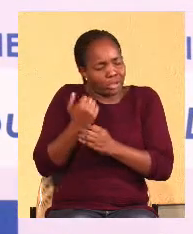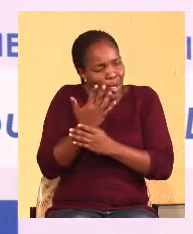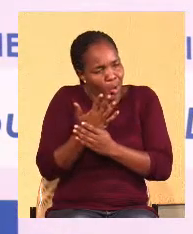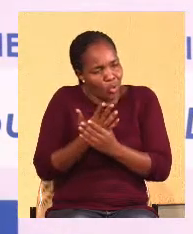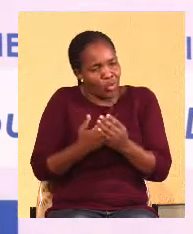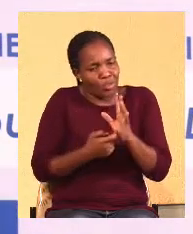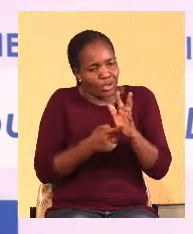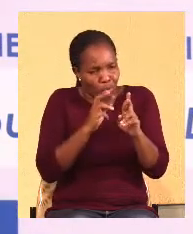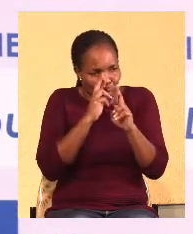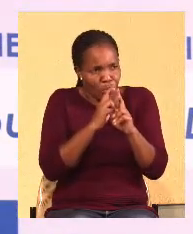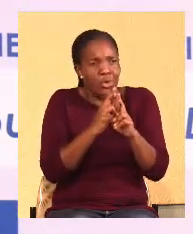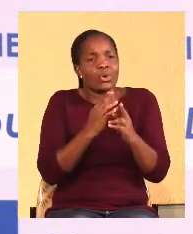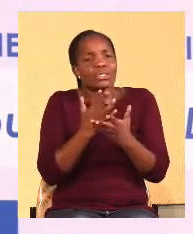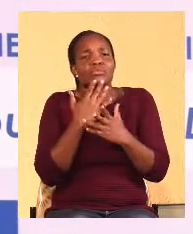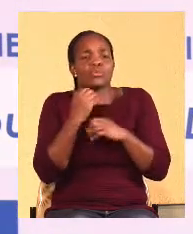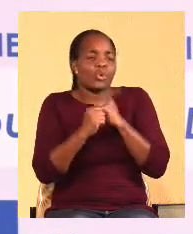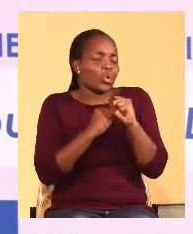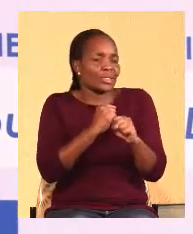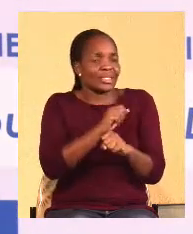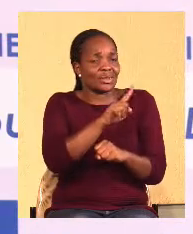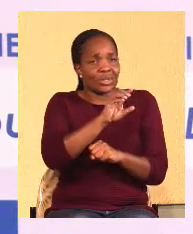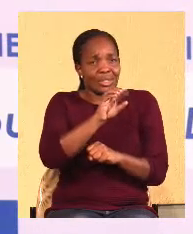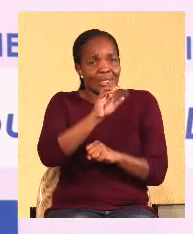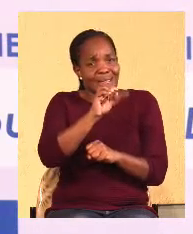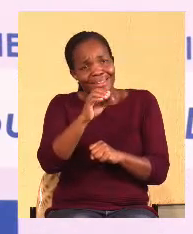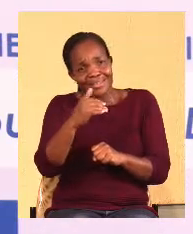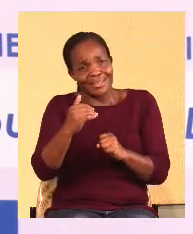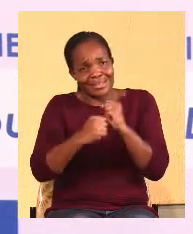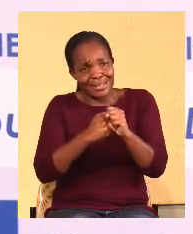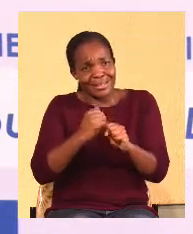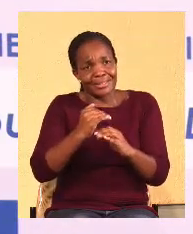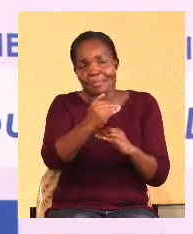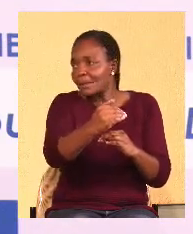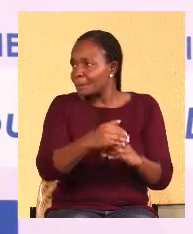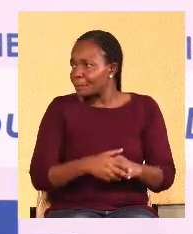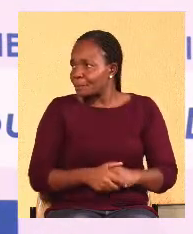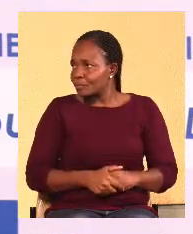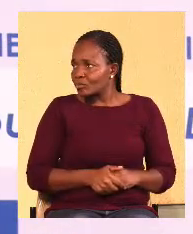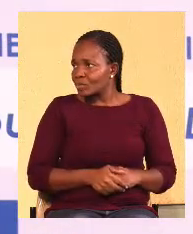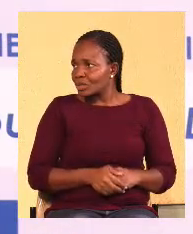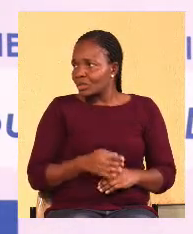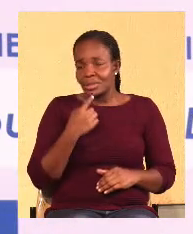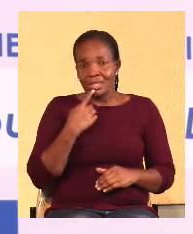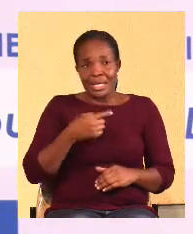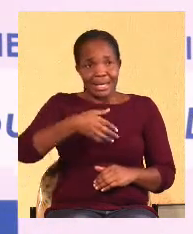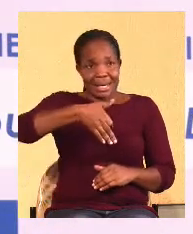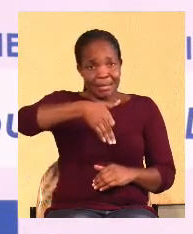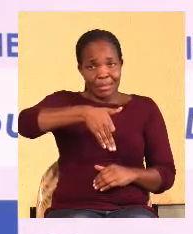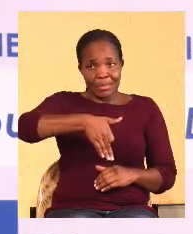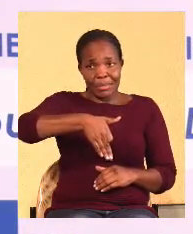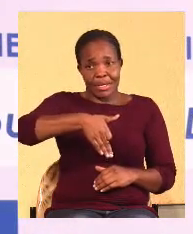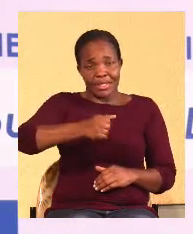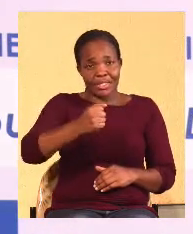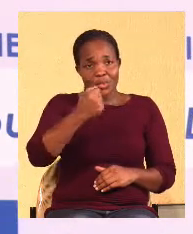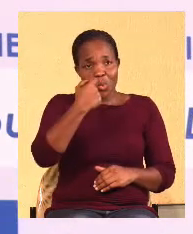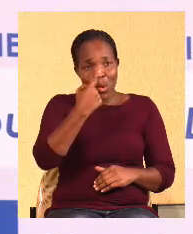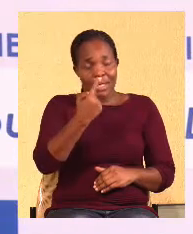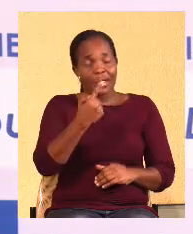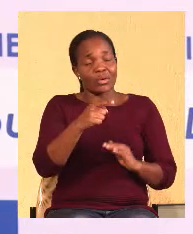over 100 years. And I want to testify that we have in Namibia not only one of the healthiest